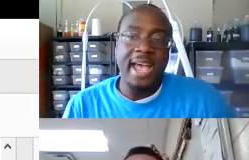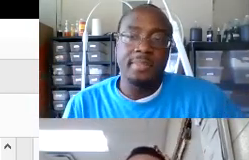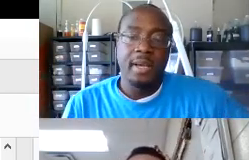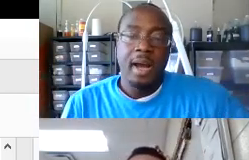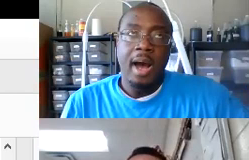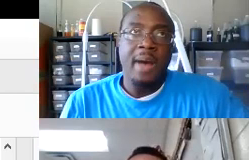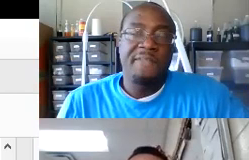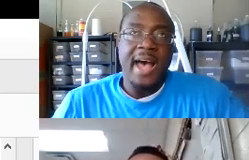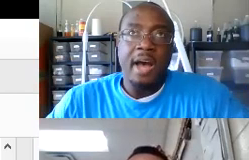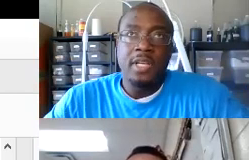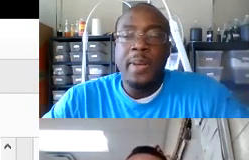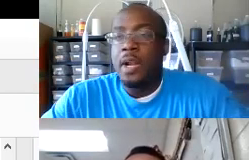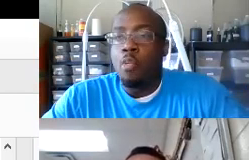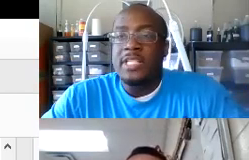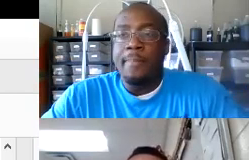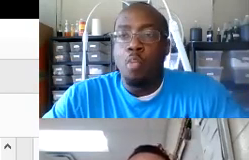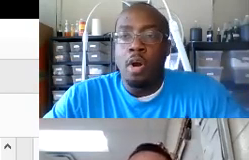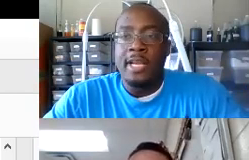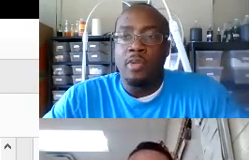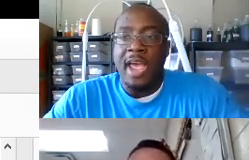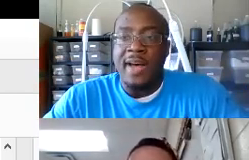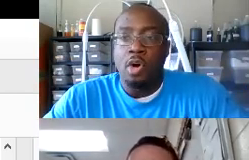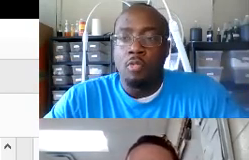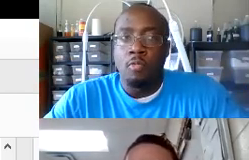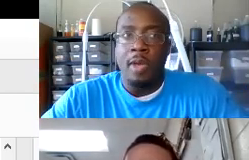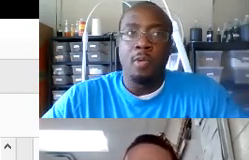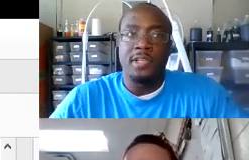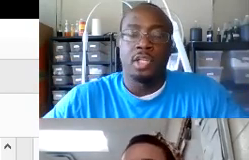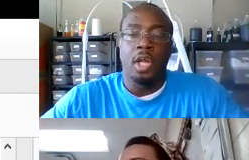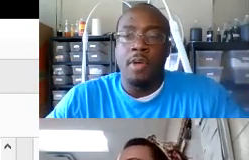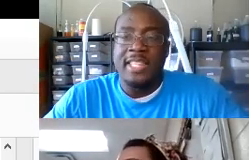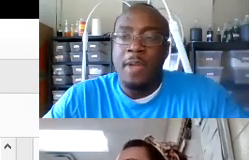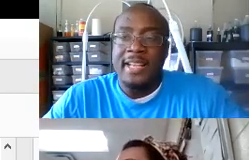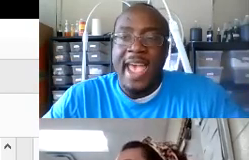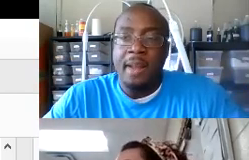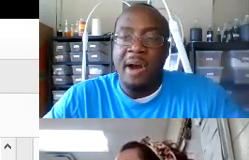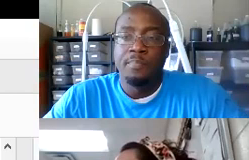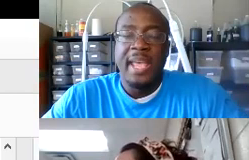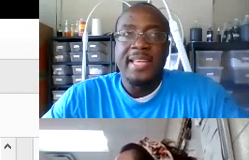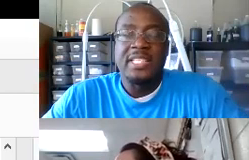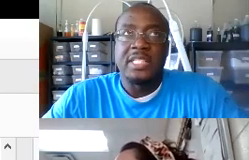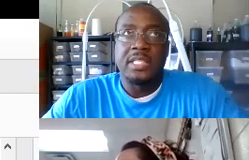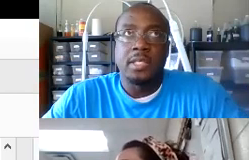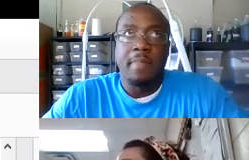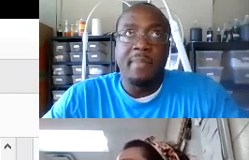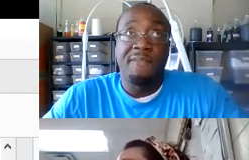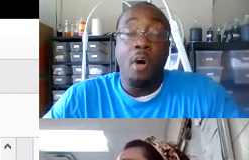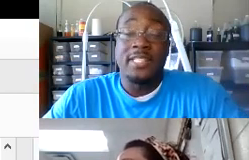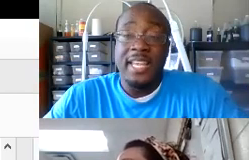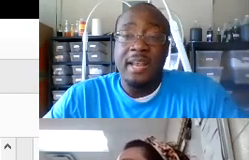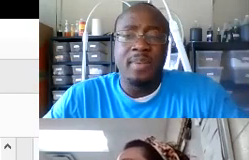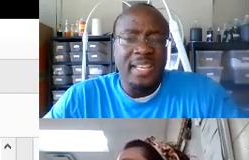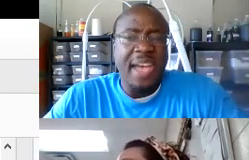lot of times, I find out depending on what type of water that you have. I know when we went to Long, I think we had to add about